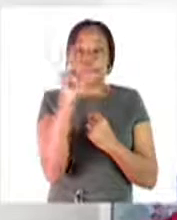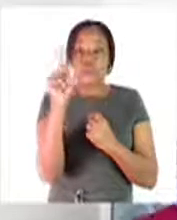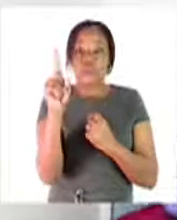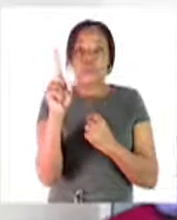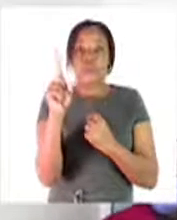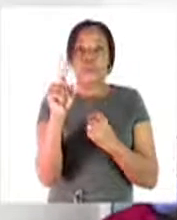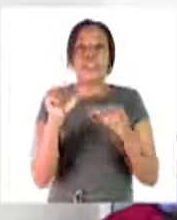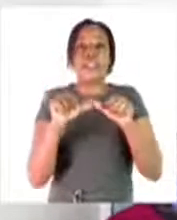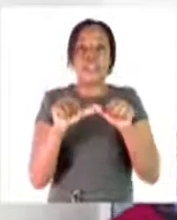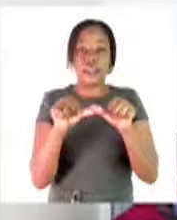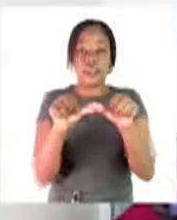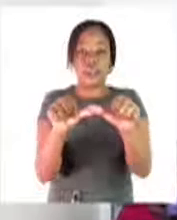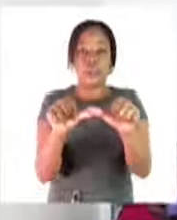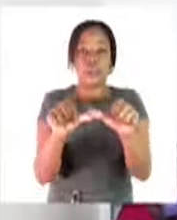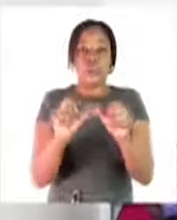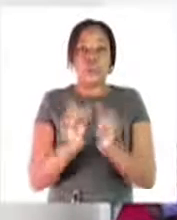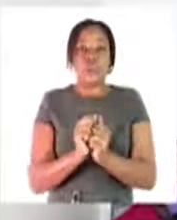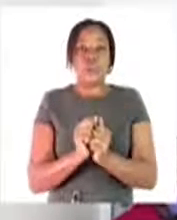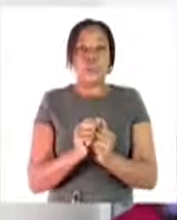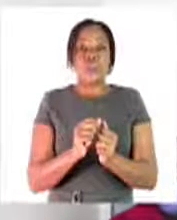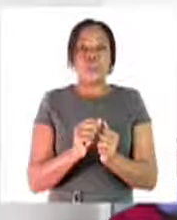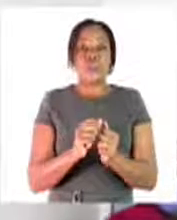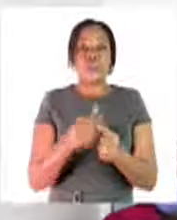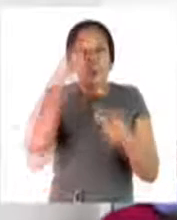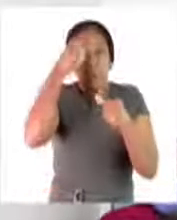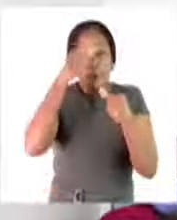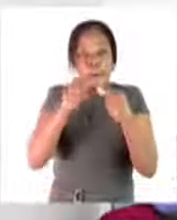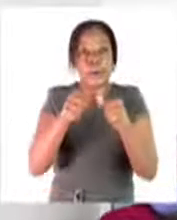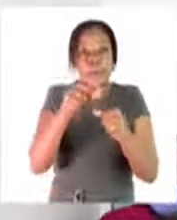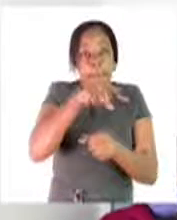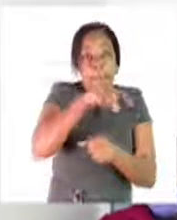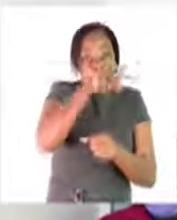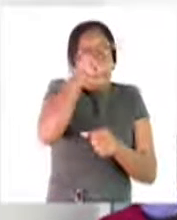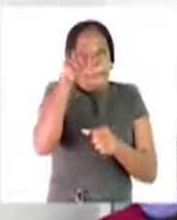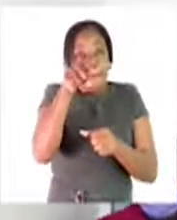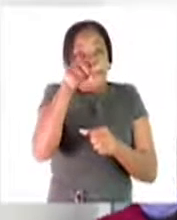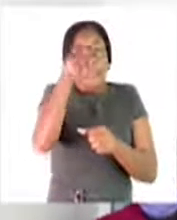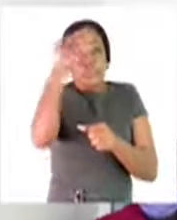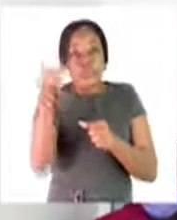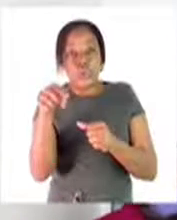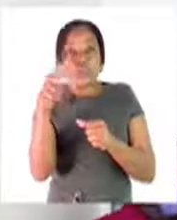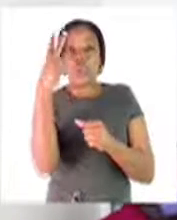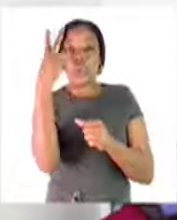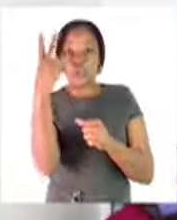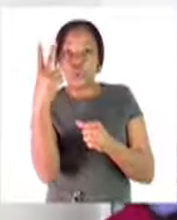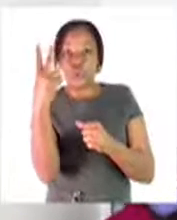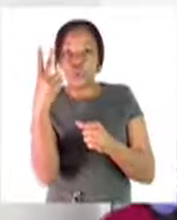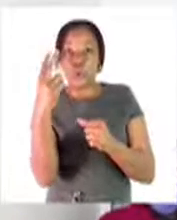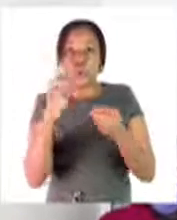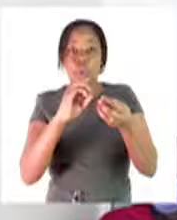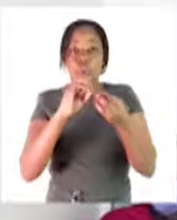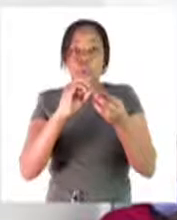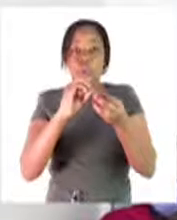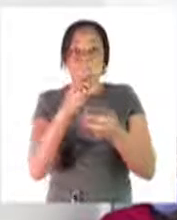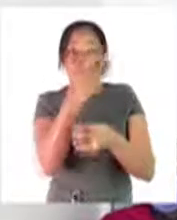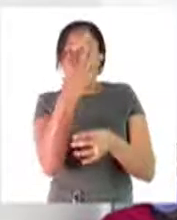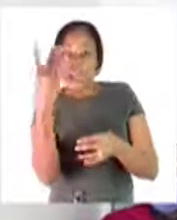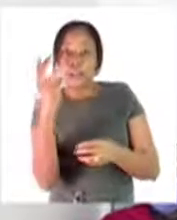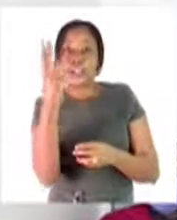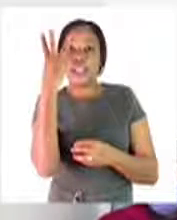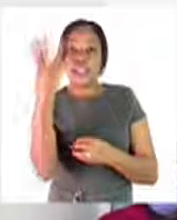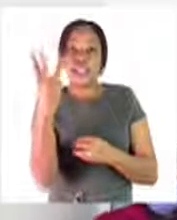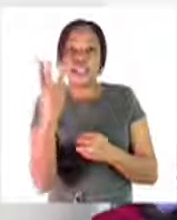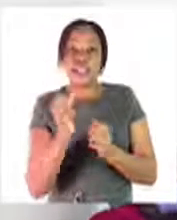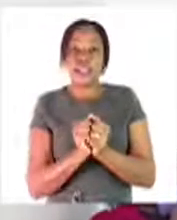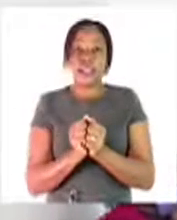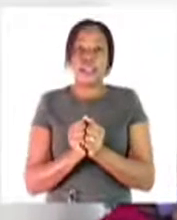I continue. So remember to skip 2 numbers and you count the third one whenever you are counting in 3. And what about counting in 5? The